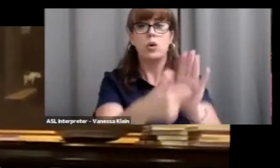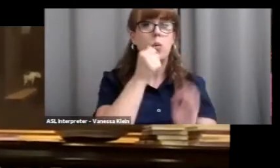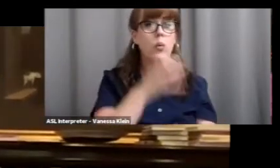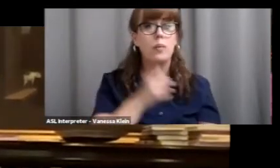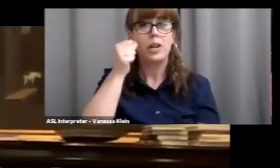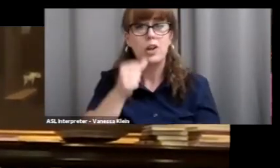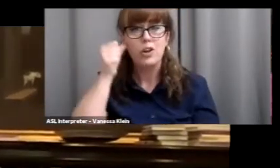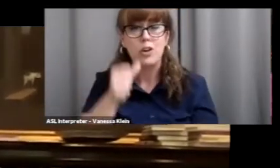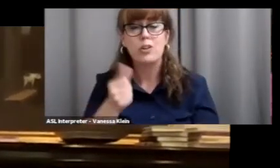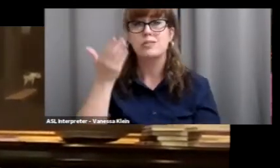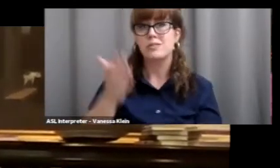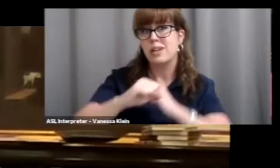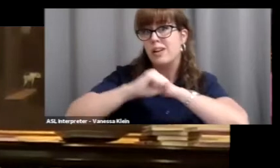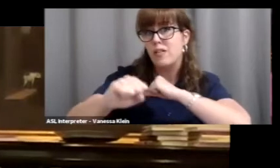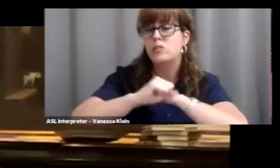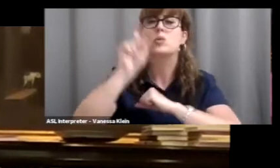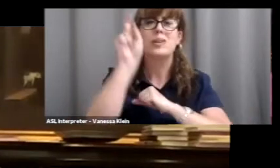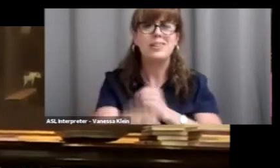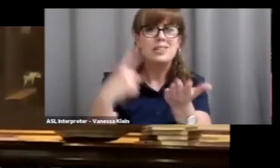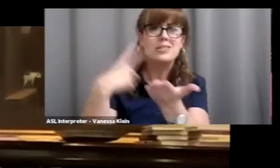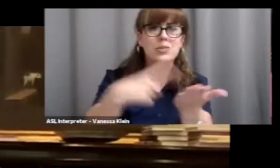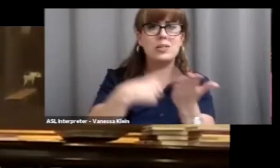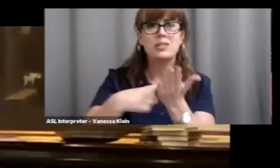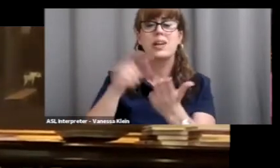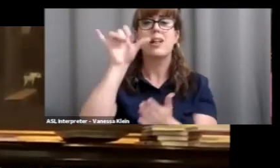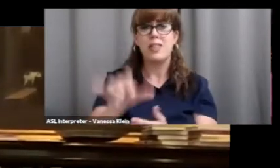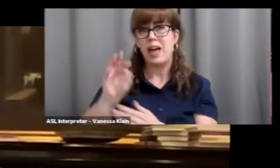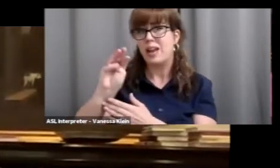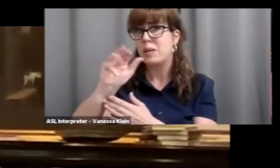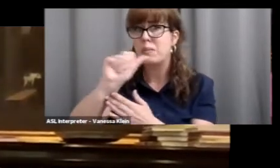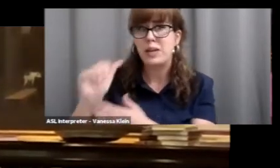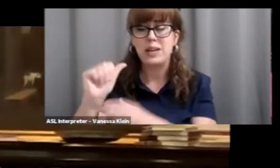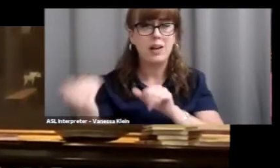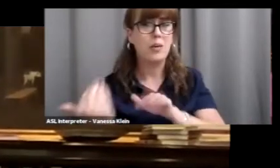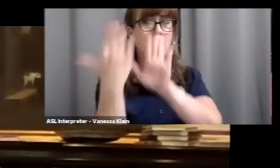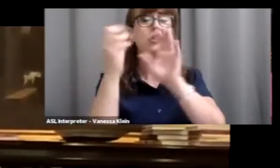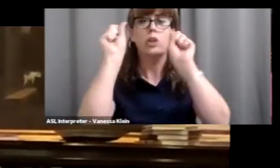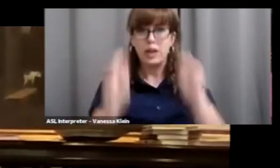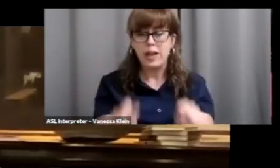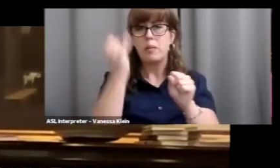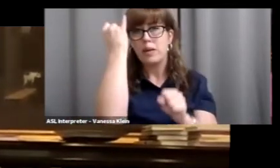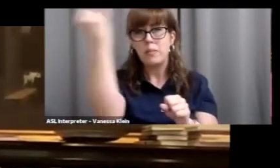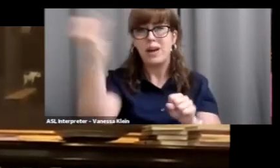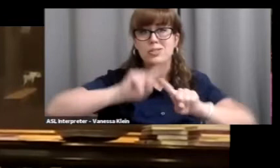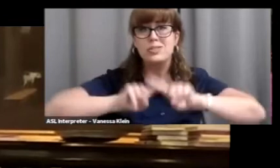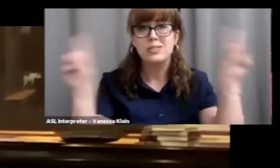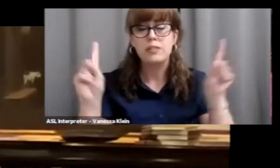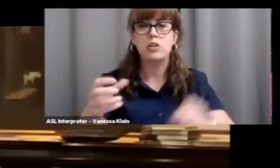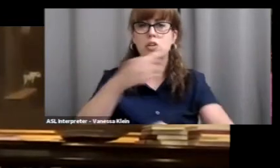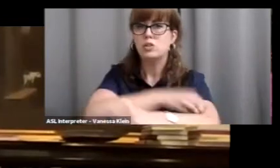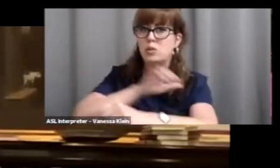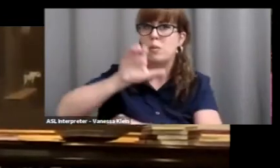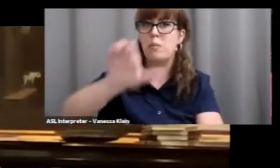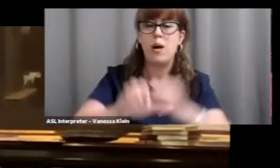to be addressed. The media landscape can be reimagined to empower women and girls. I'm hopeful that